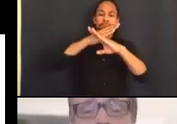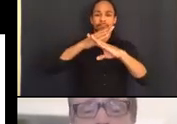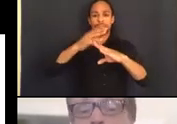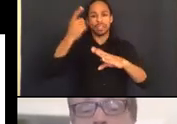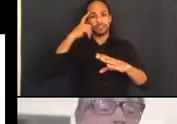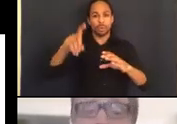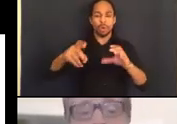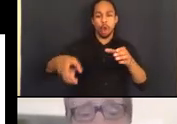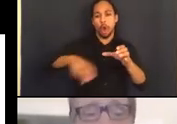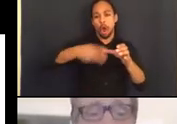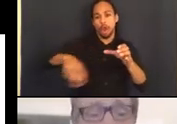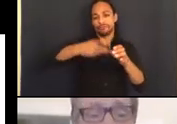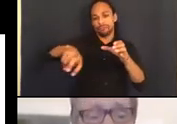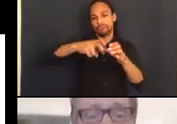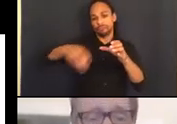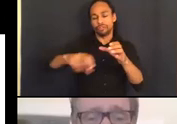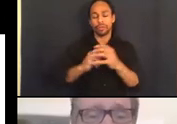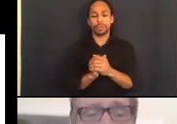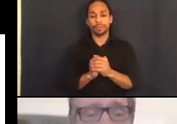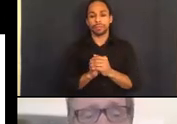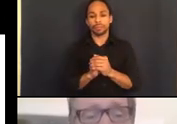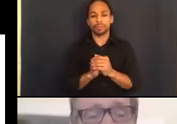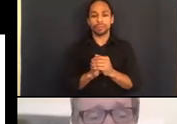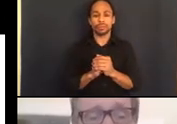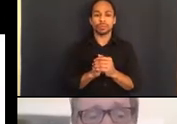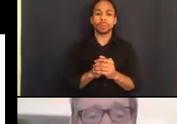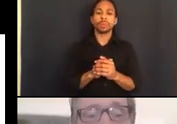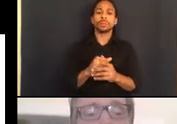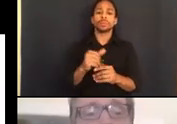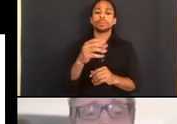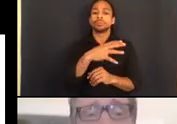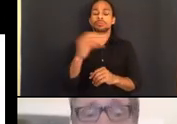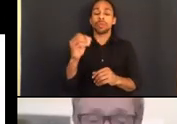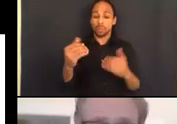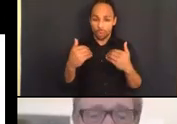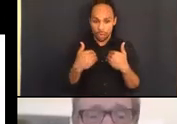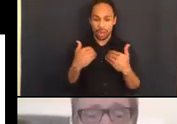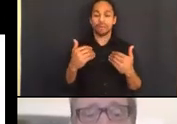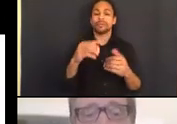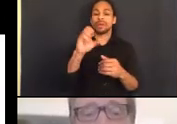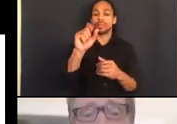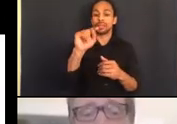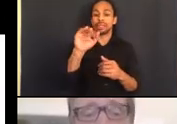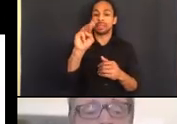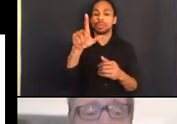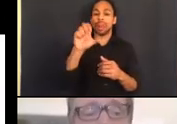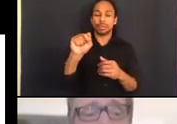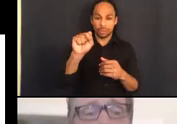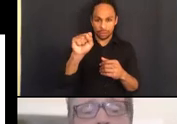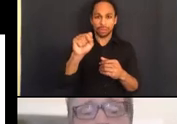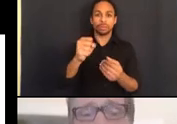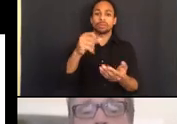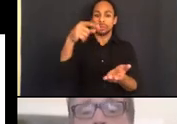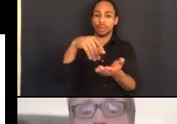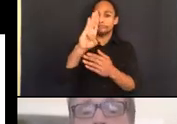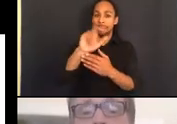transit lookers must not be overlooked in any stimulus bill. That was on April 2nd. We've placed a priority in this work to make sure that medical facilities